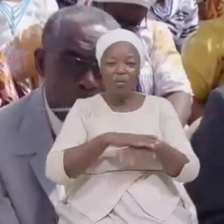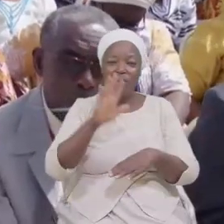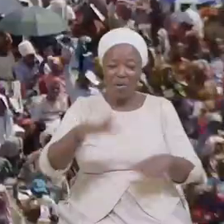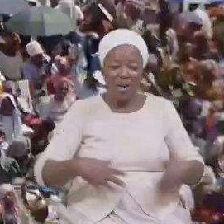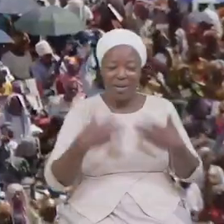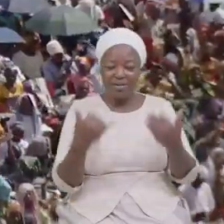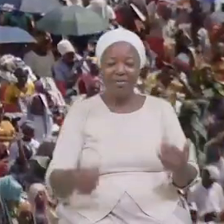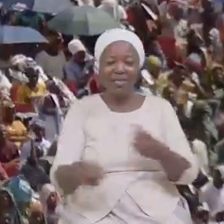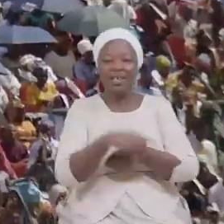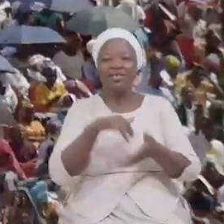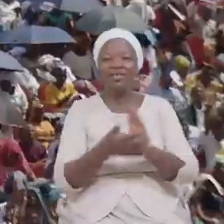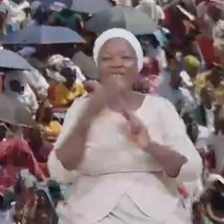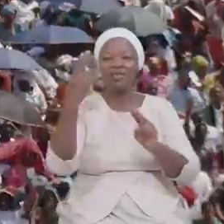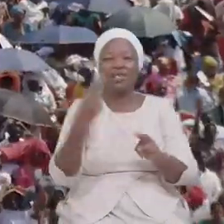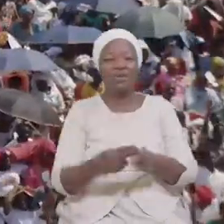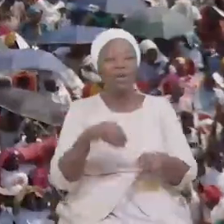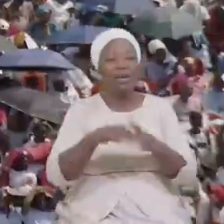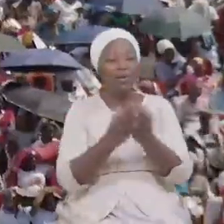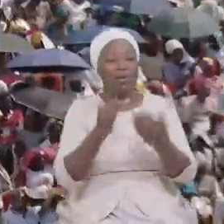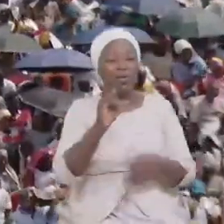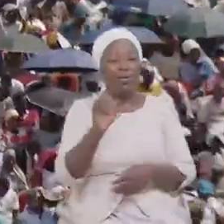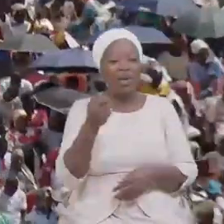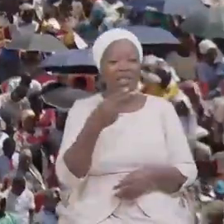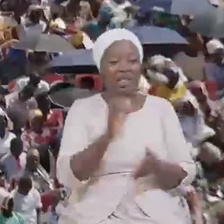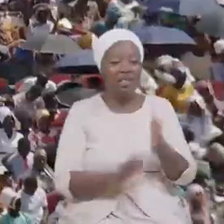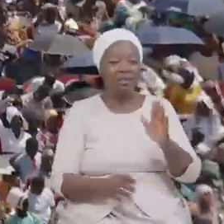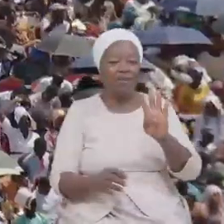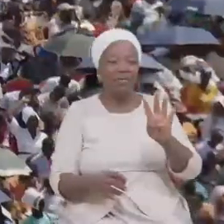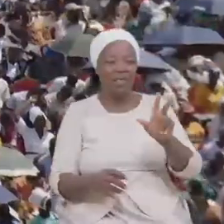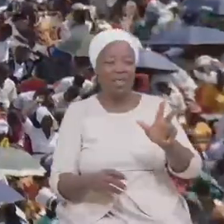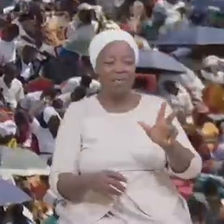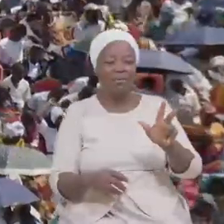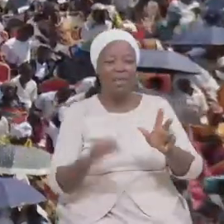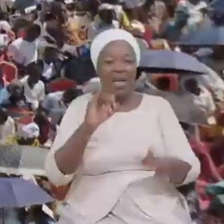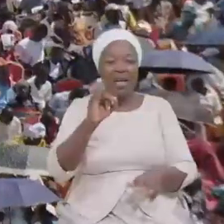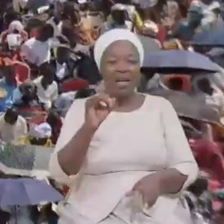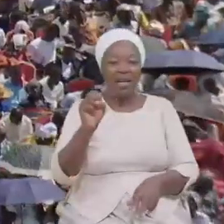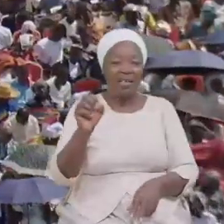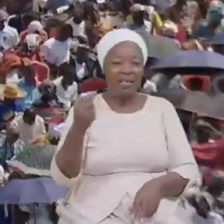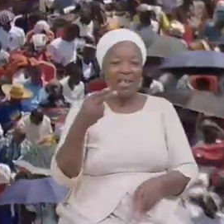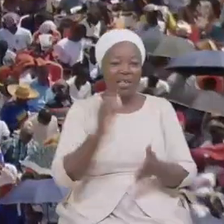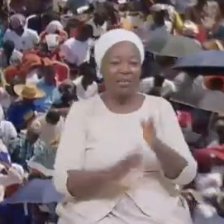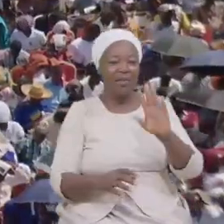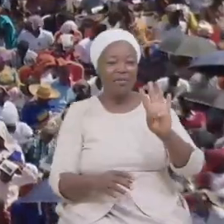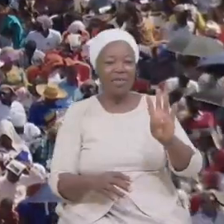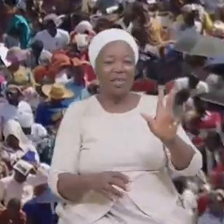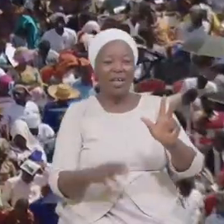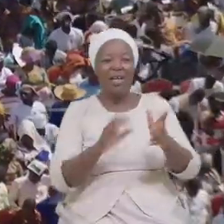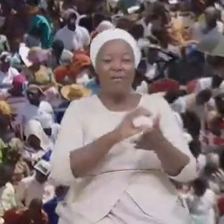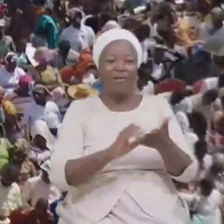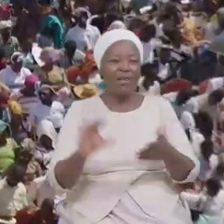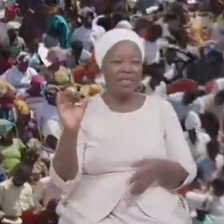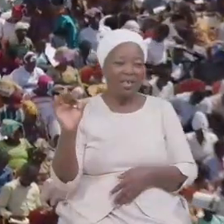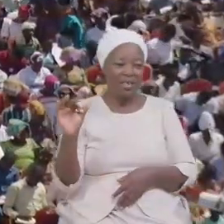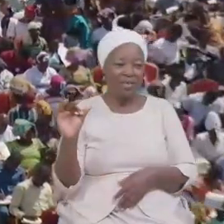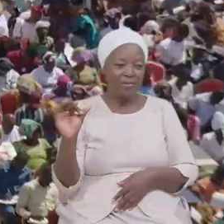in Jesus' name. Isaiah chapter 43. In Isaiah chapter 43, I'm reading from verse 19.